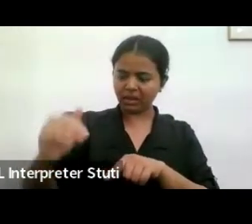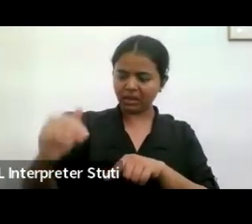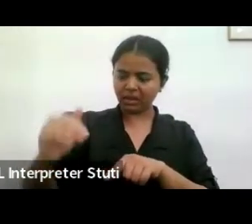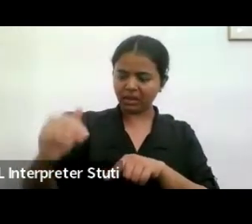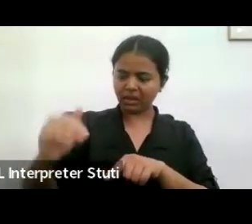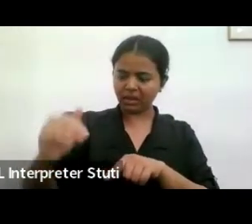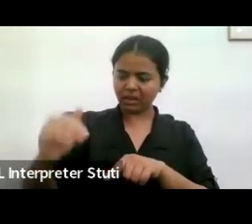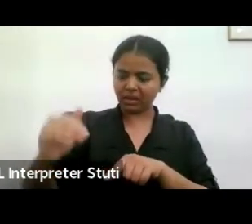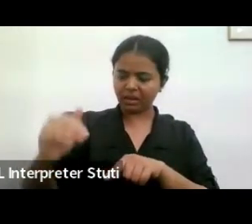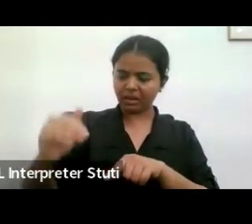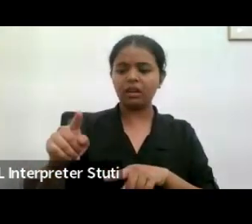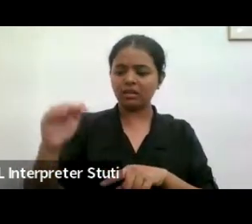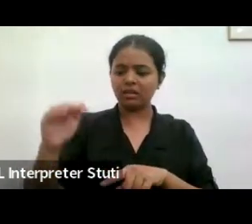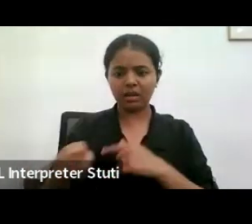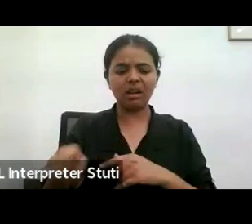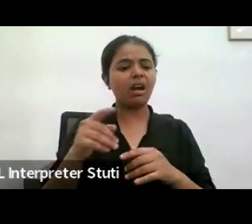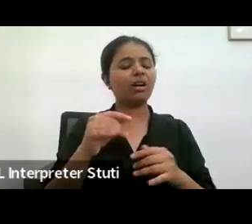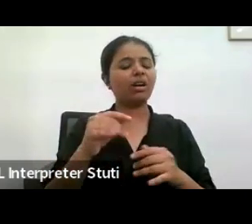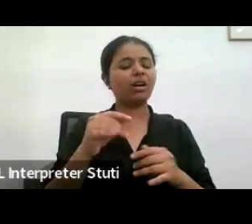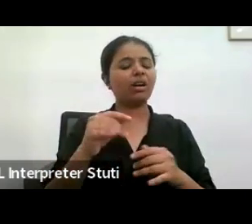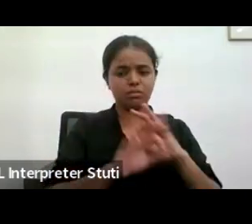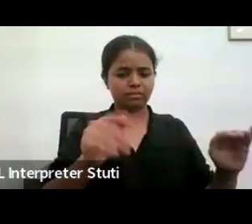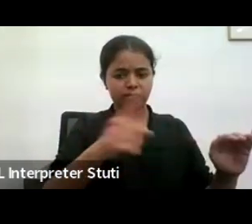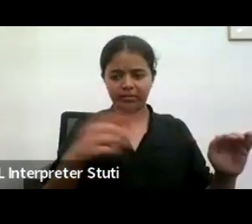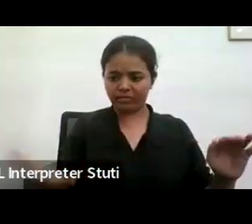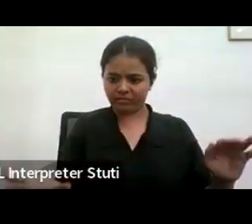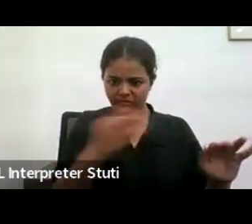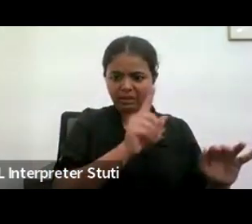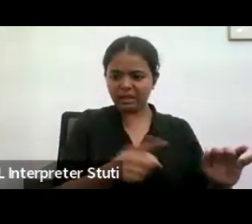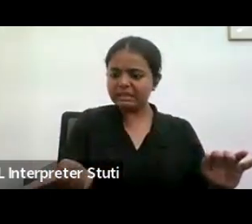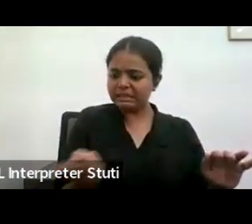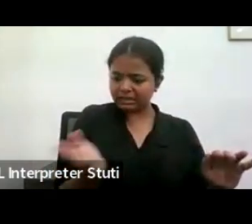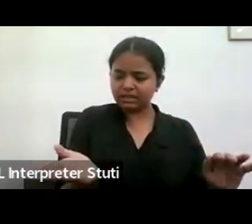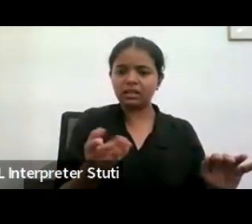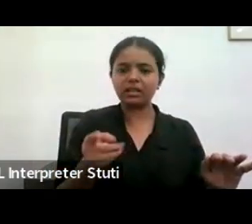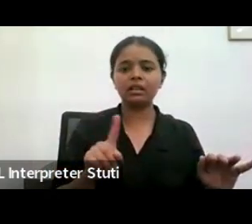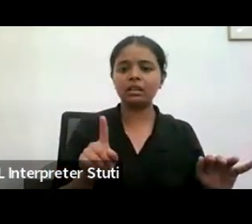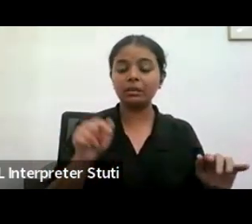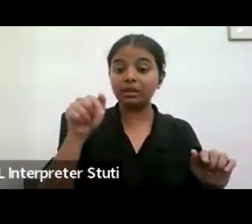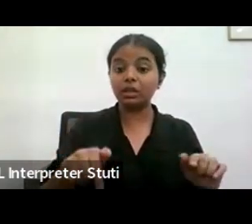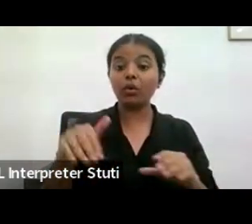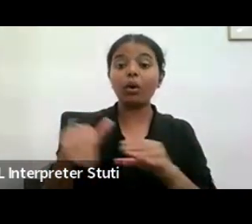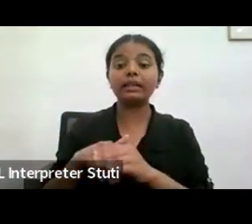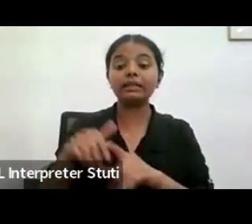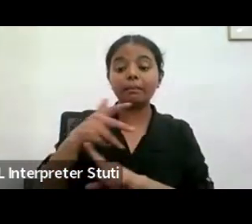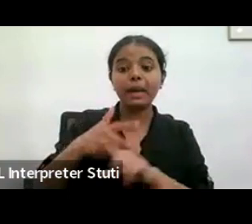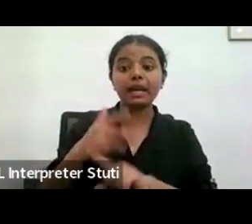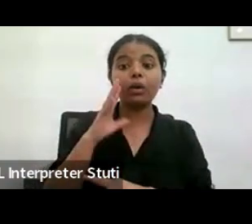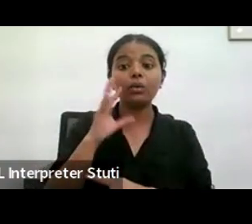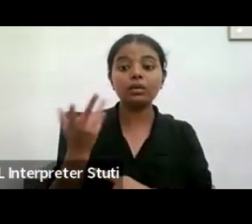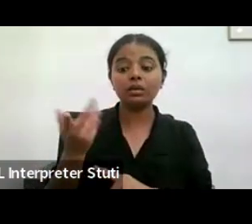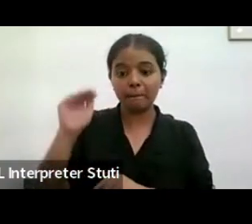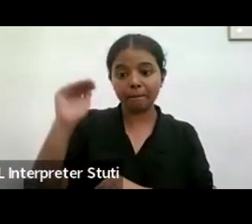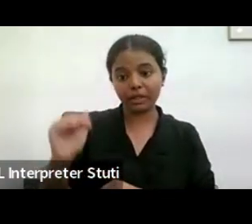other children all the time. But the context become extremely important. The family, what